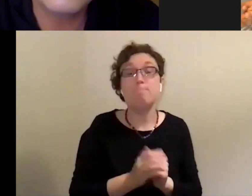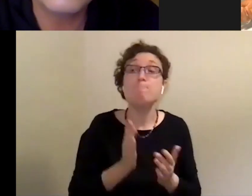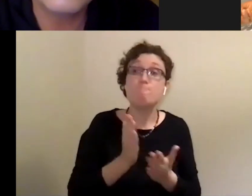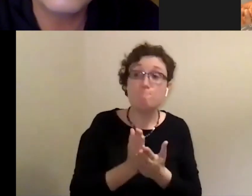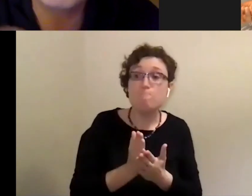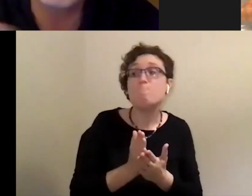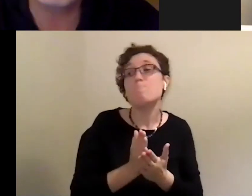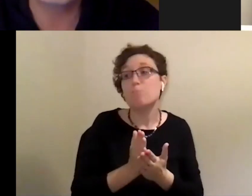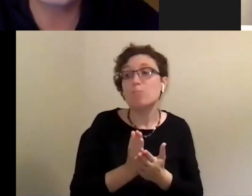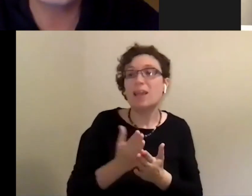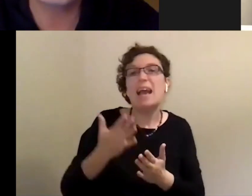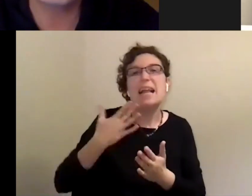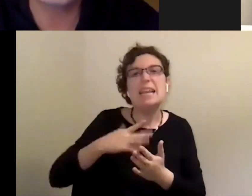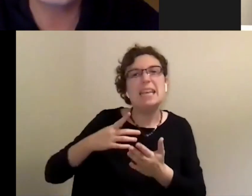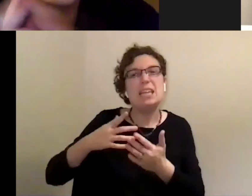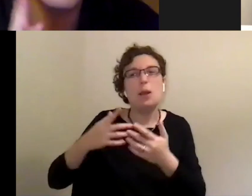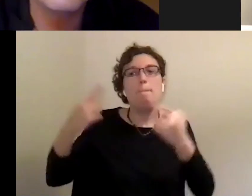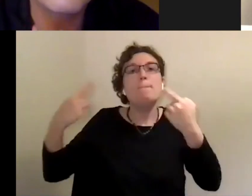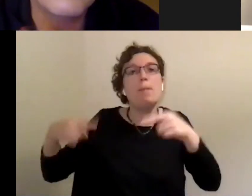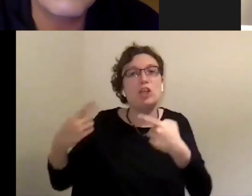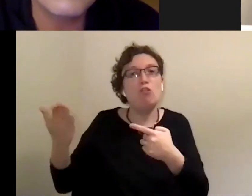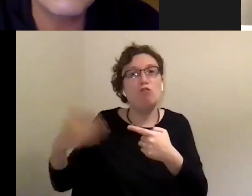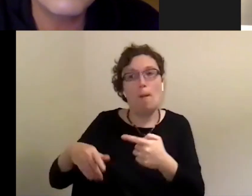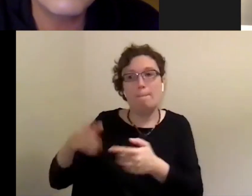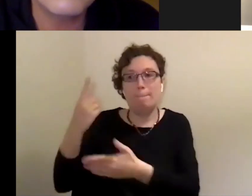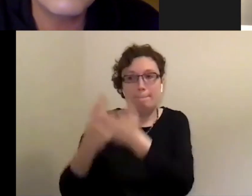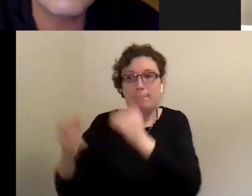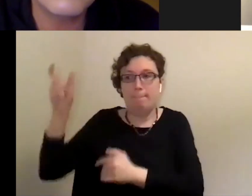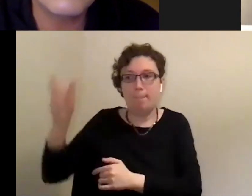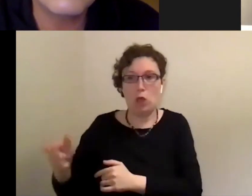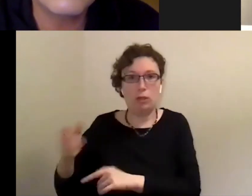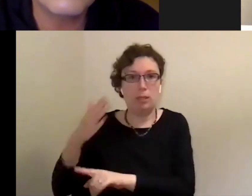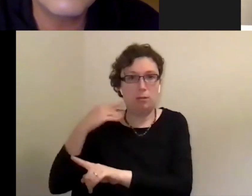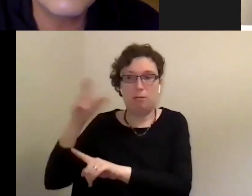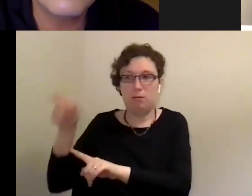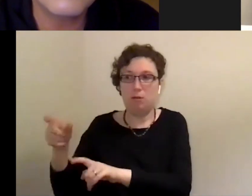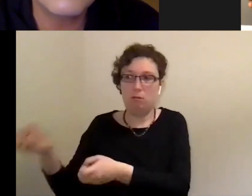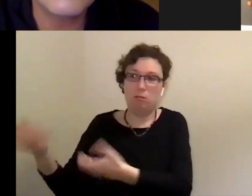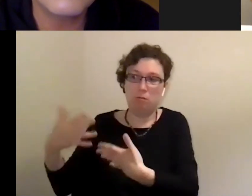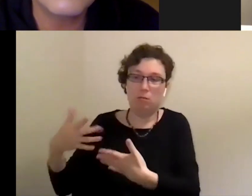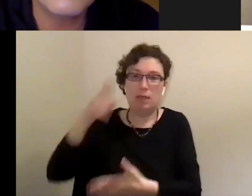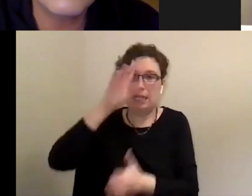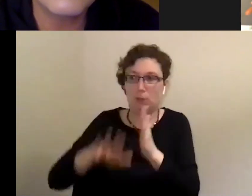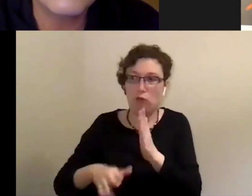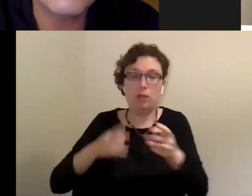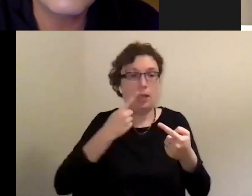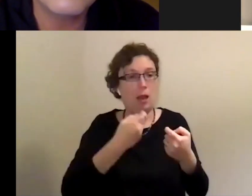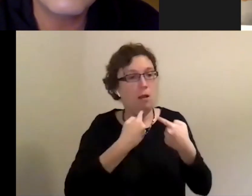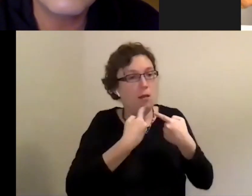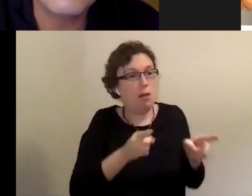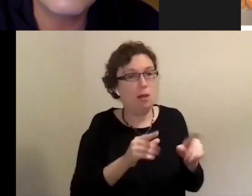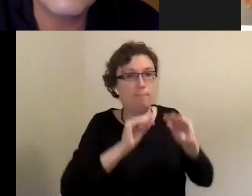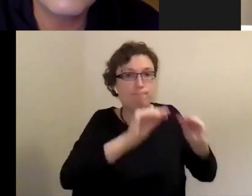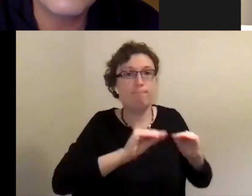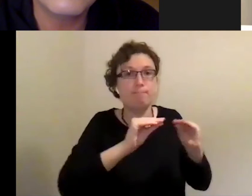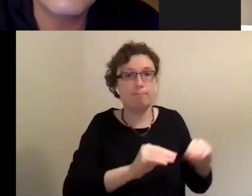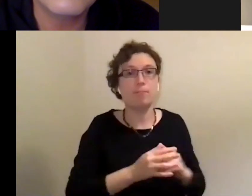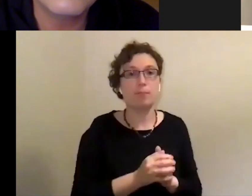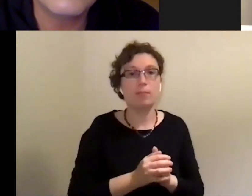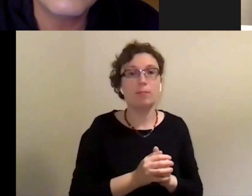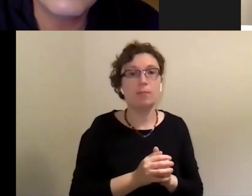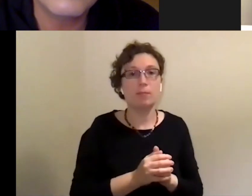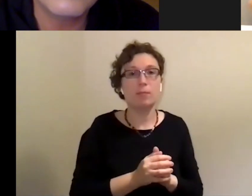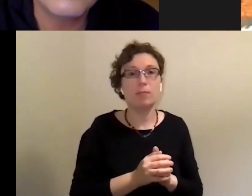well, I think that would be okay. What I've had to do with some schools is they just wanted no names, like